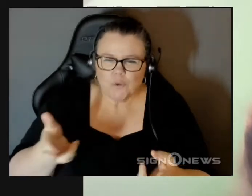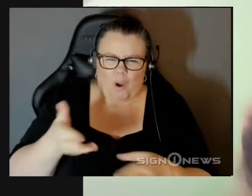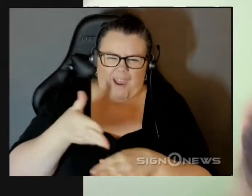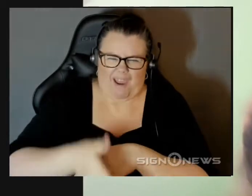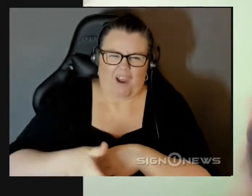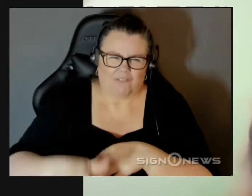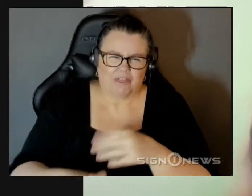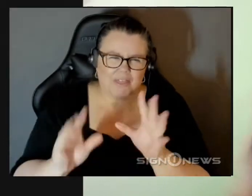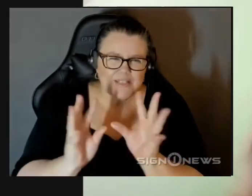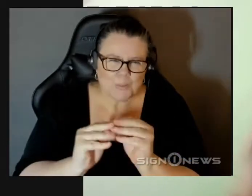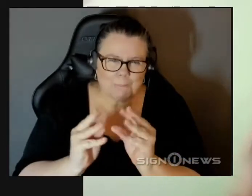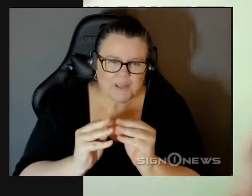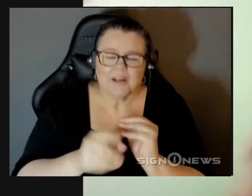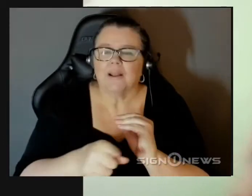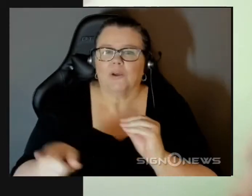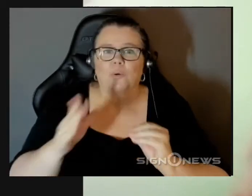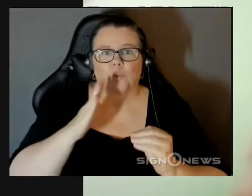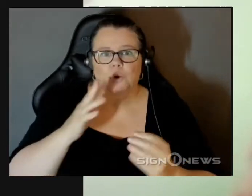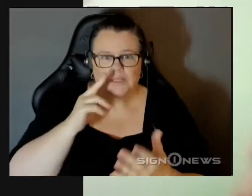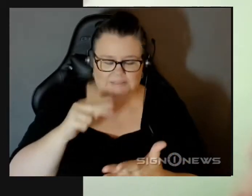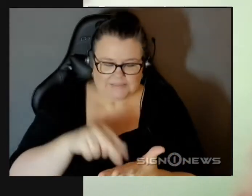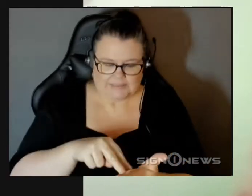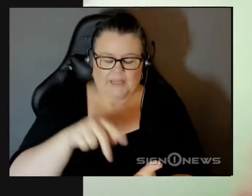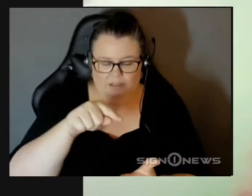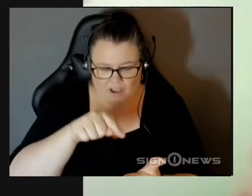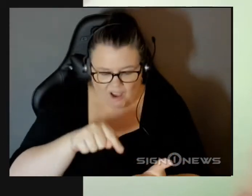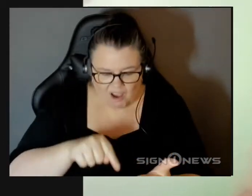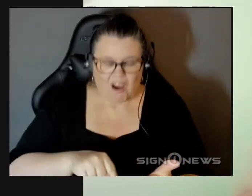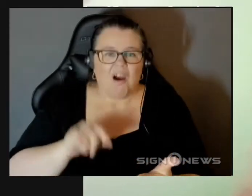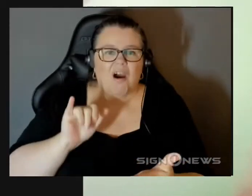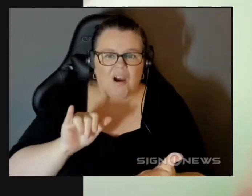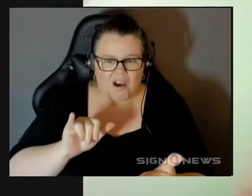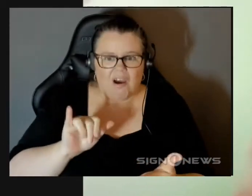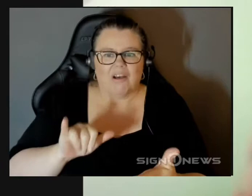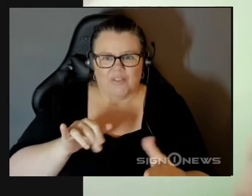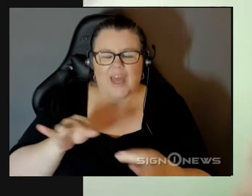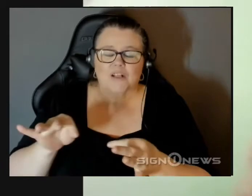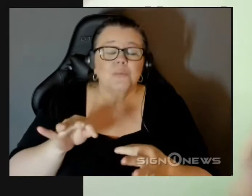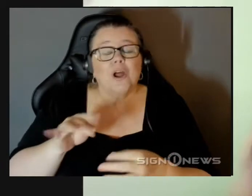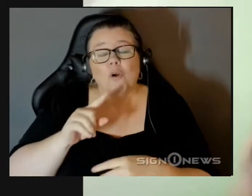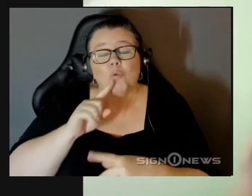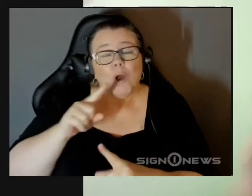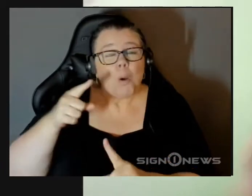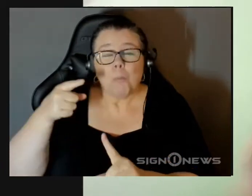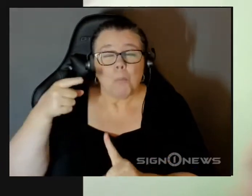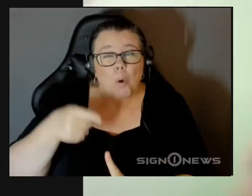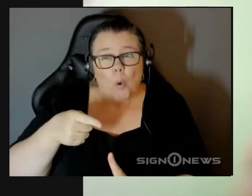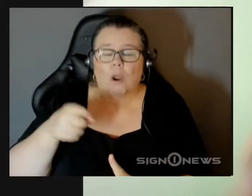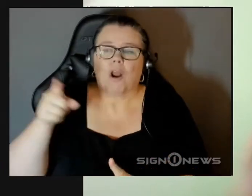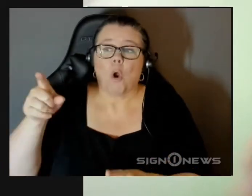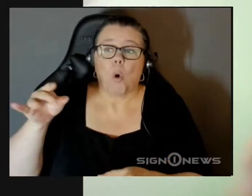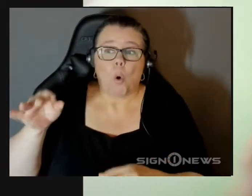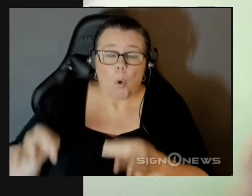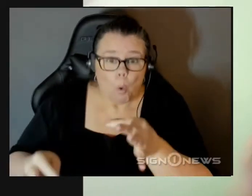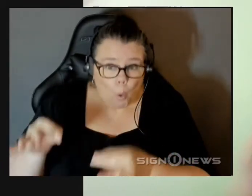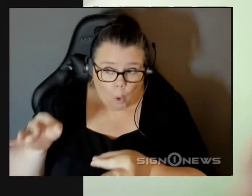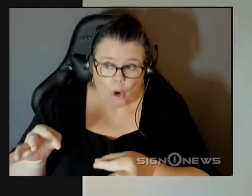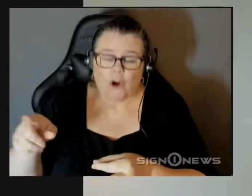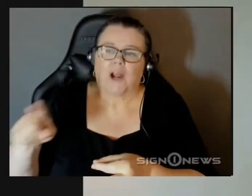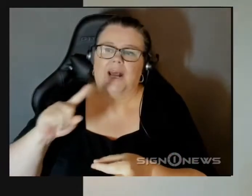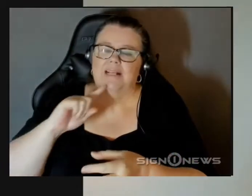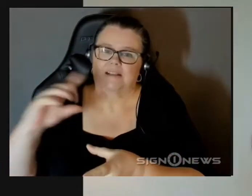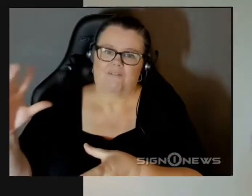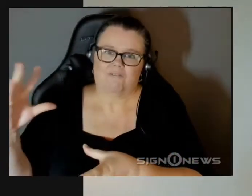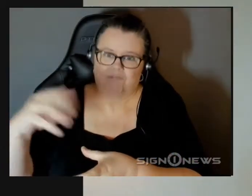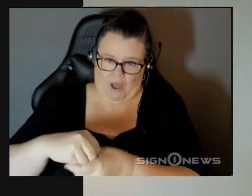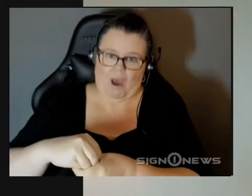talk about guardianship and conservatorship, we're talking about that kind of court intervention. Dana, do you want to add anything? No, I think